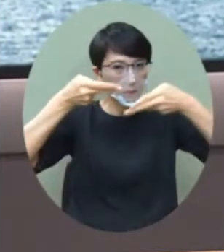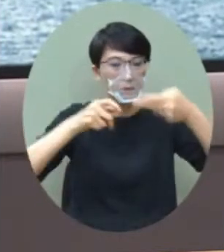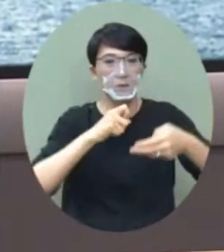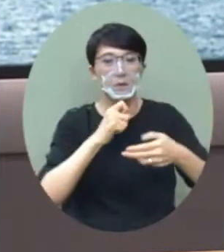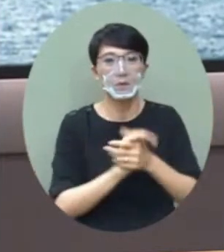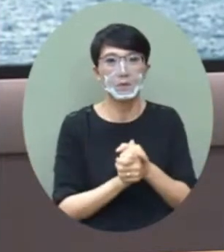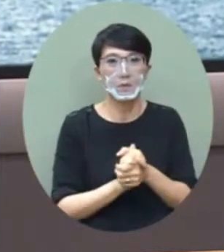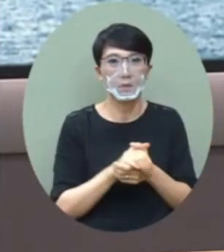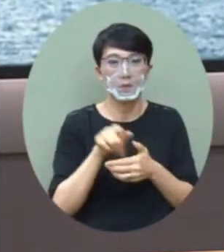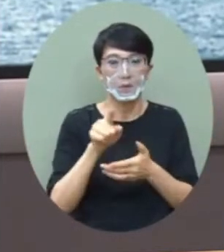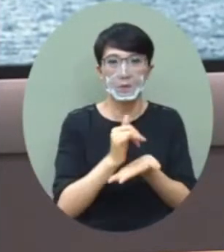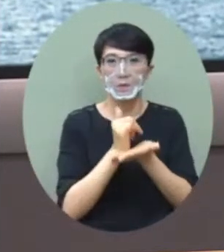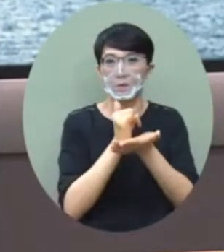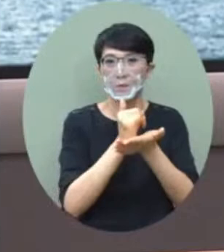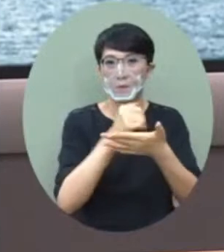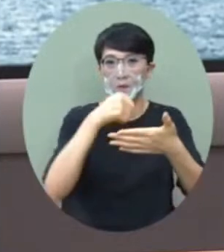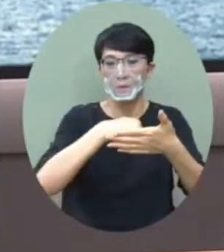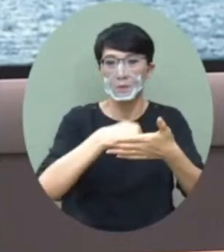an inborn